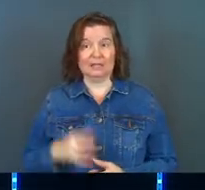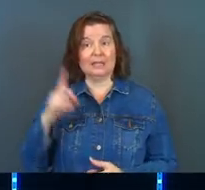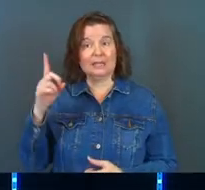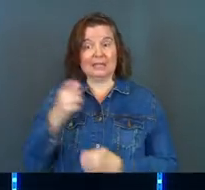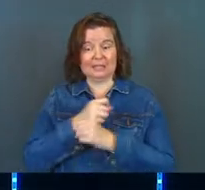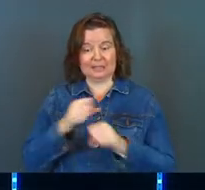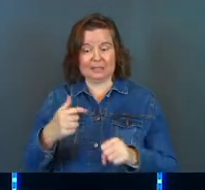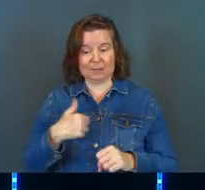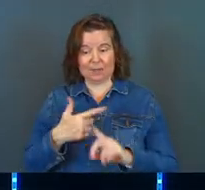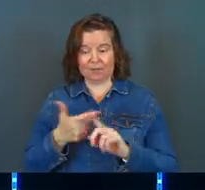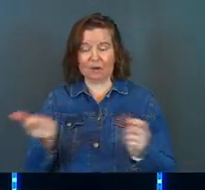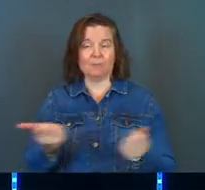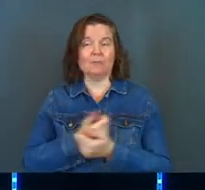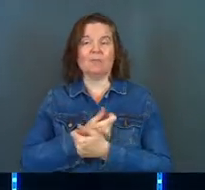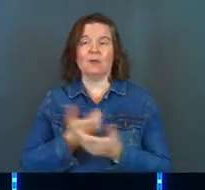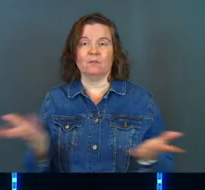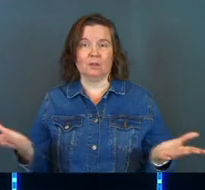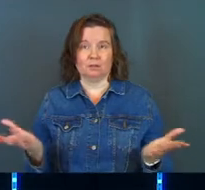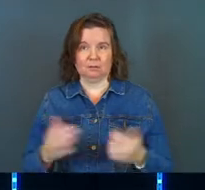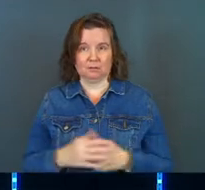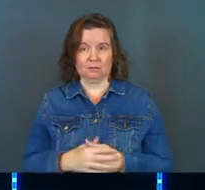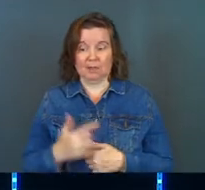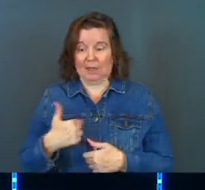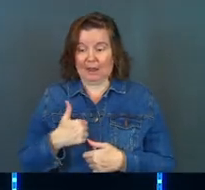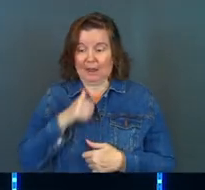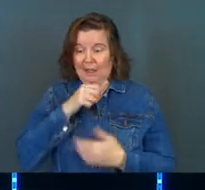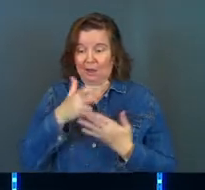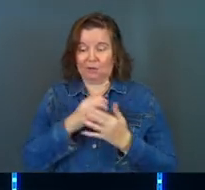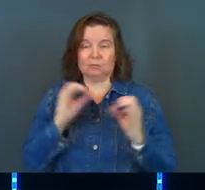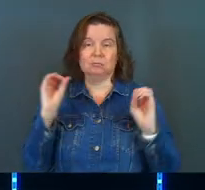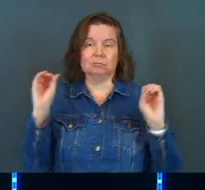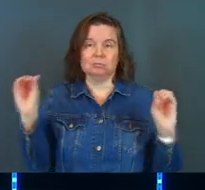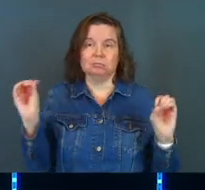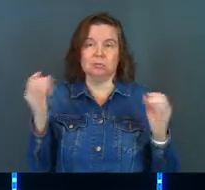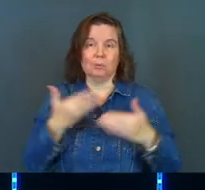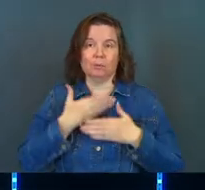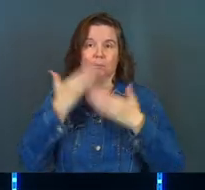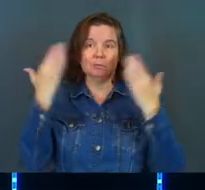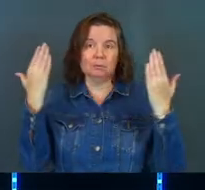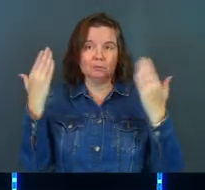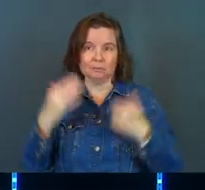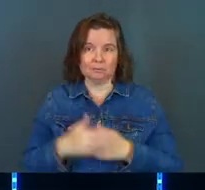He had saved me from everything. And I didn't earn any of it.